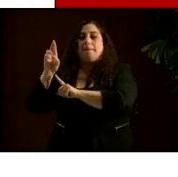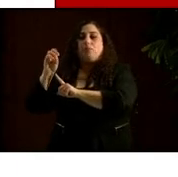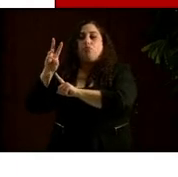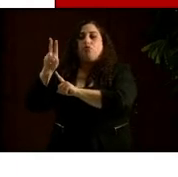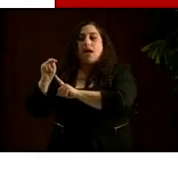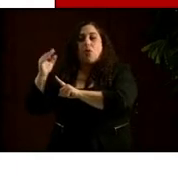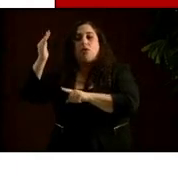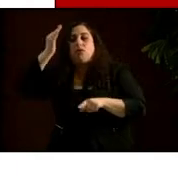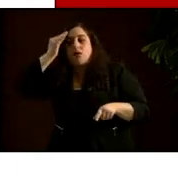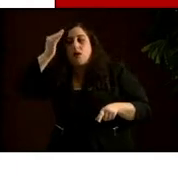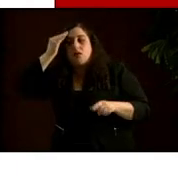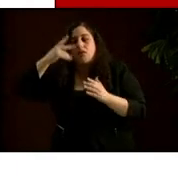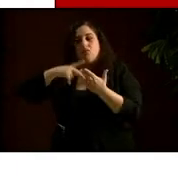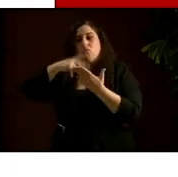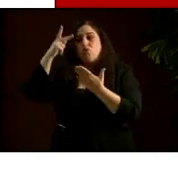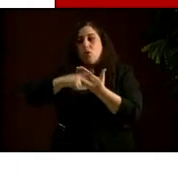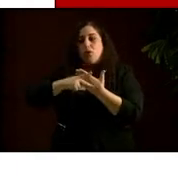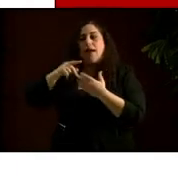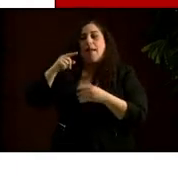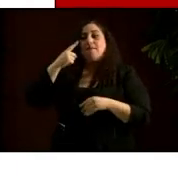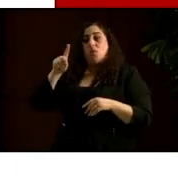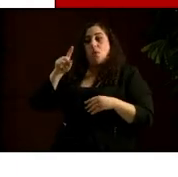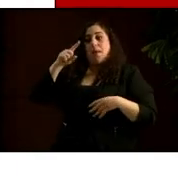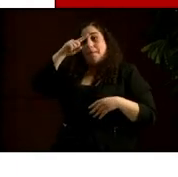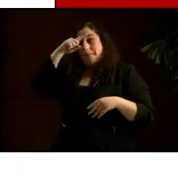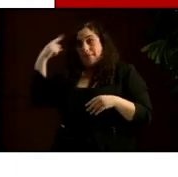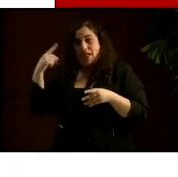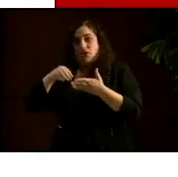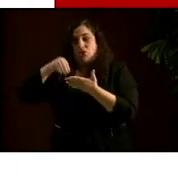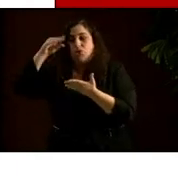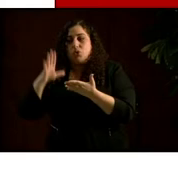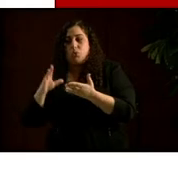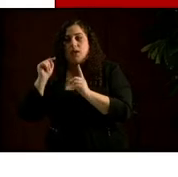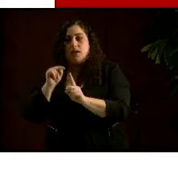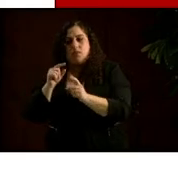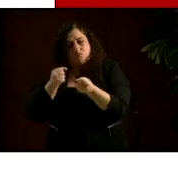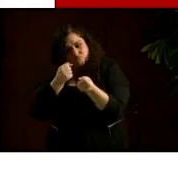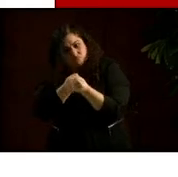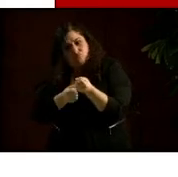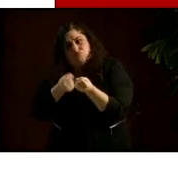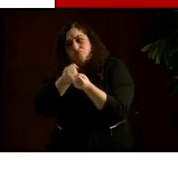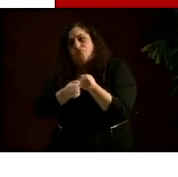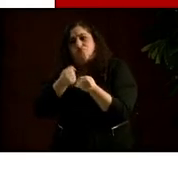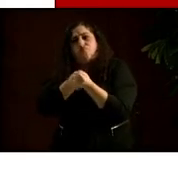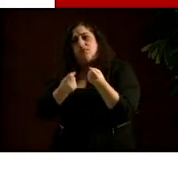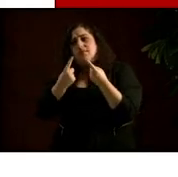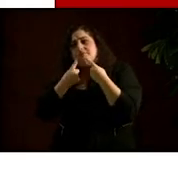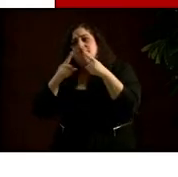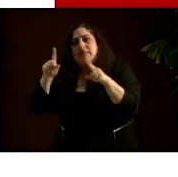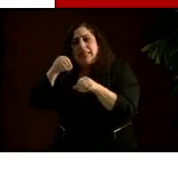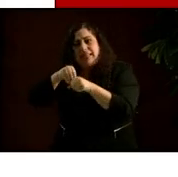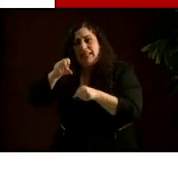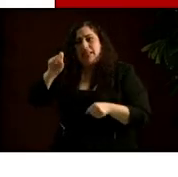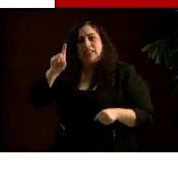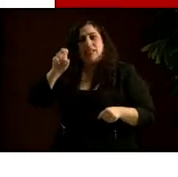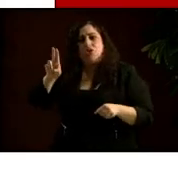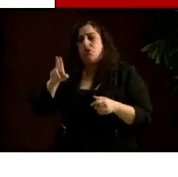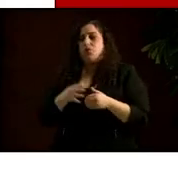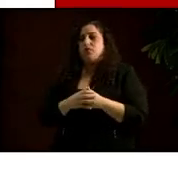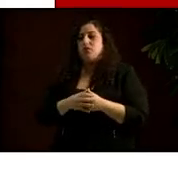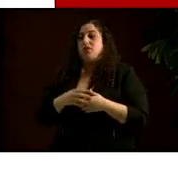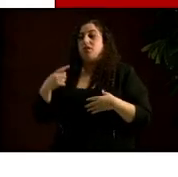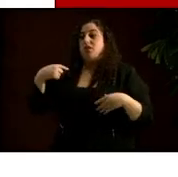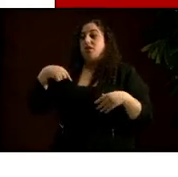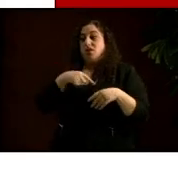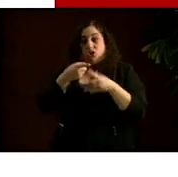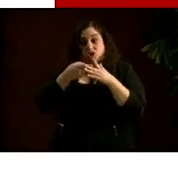her own alma mater. She oversees a long list of additional engagement, outreach, recruitment, and retention programs, which she has